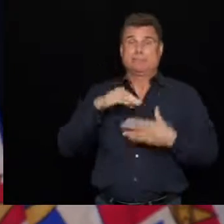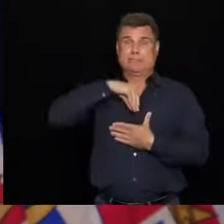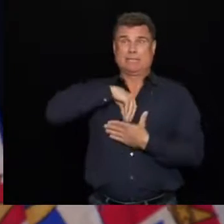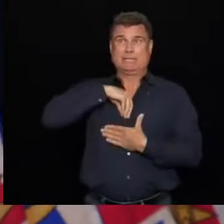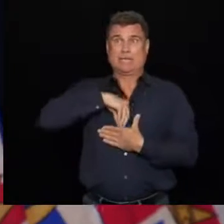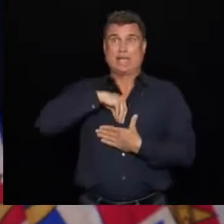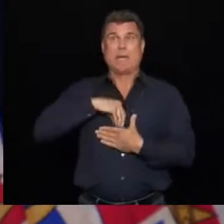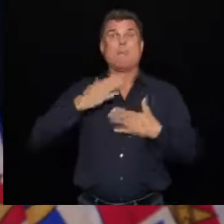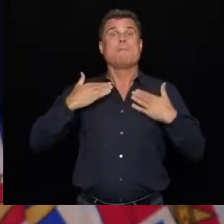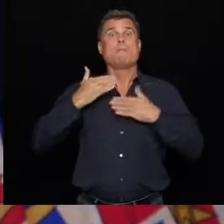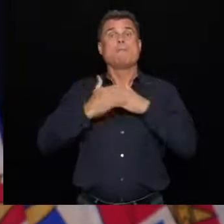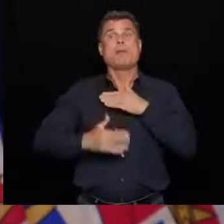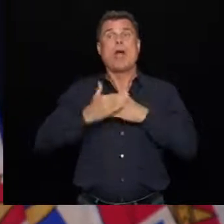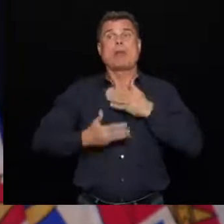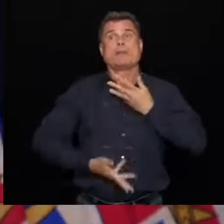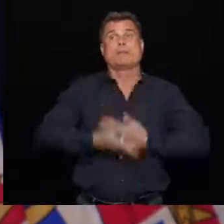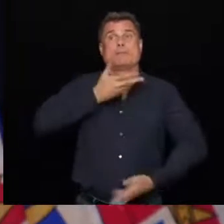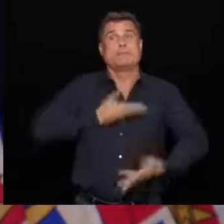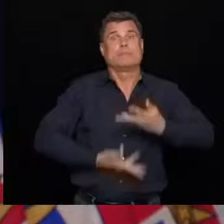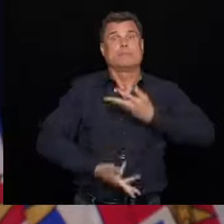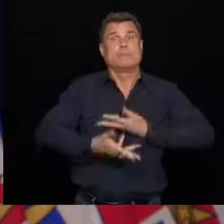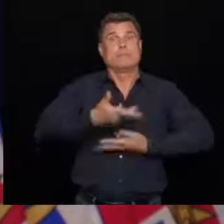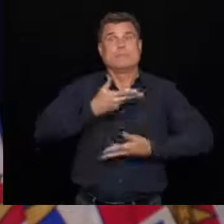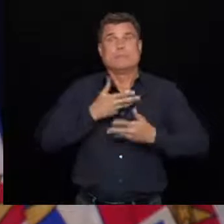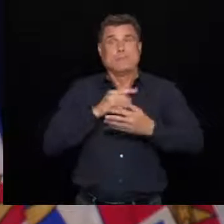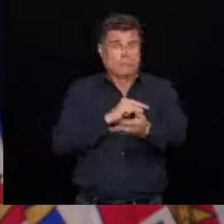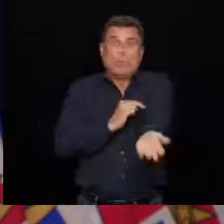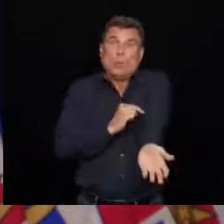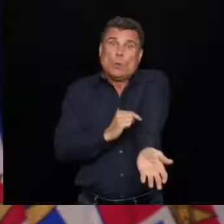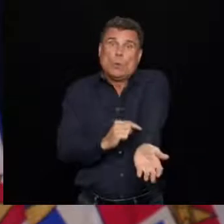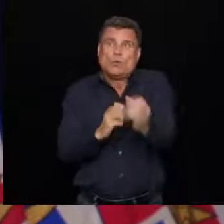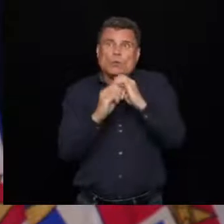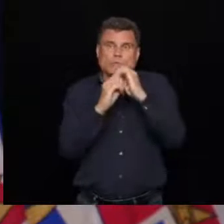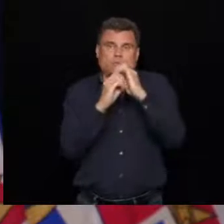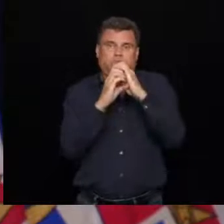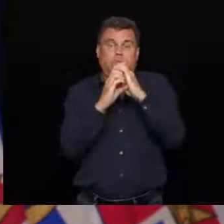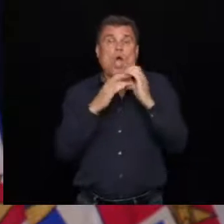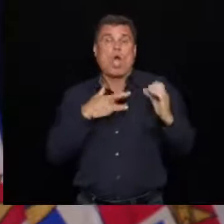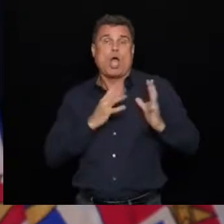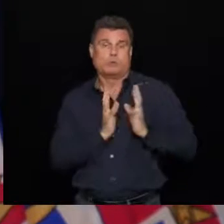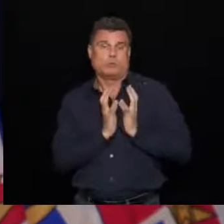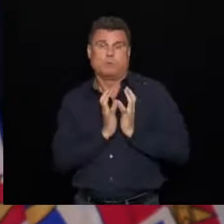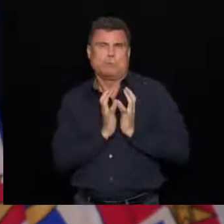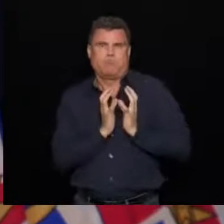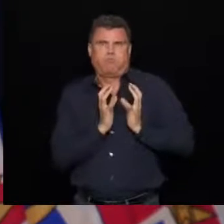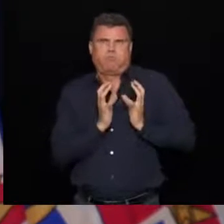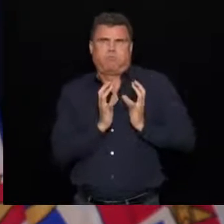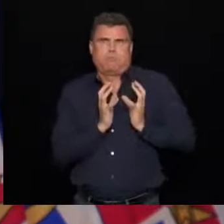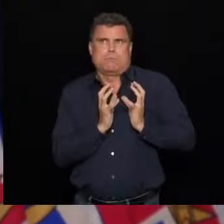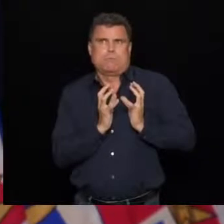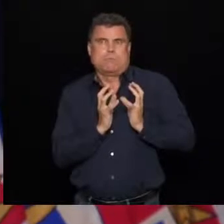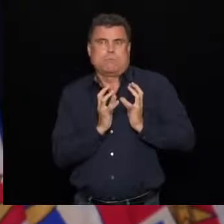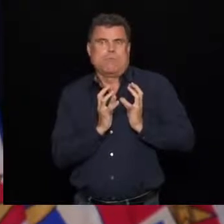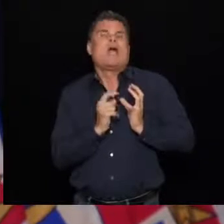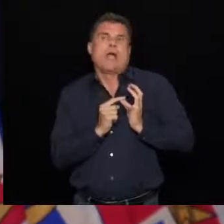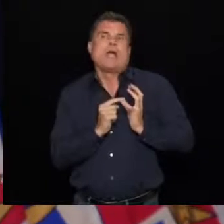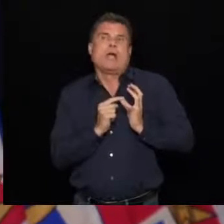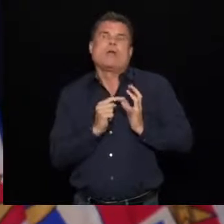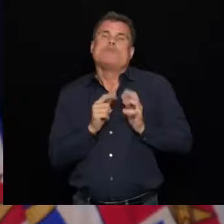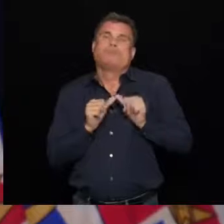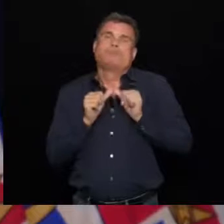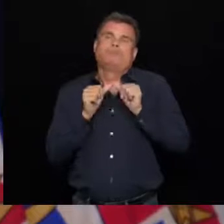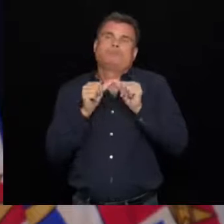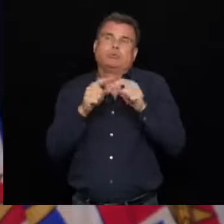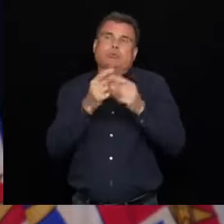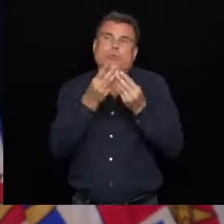and that can last for a period of time. That is something we've seen with other viral illnesses as well. So we don't know yet